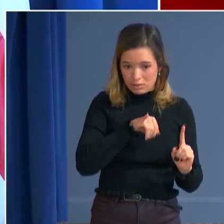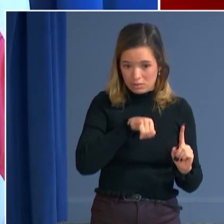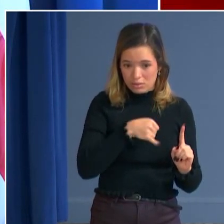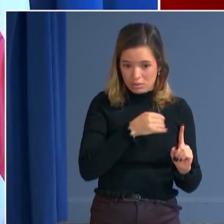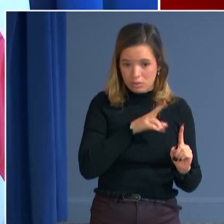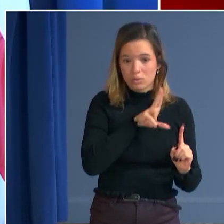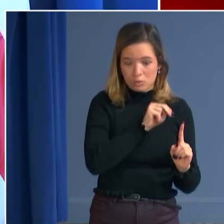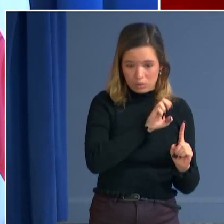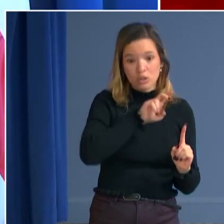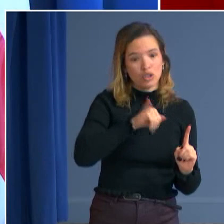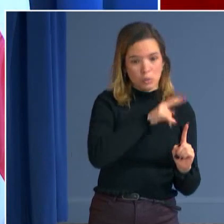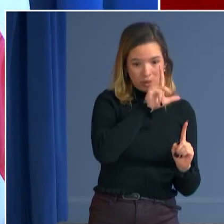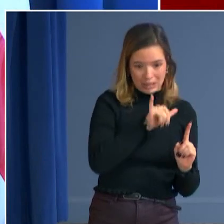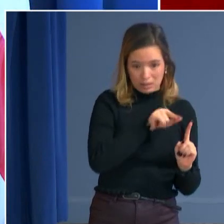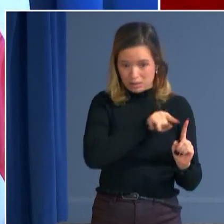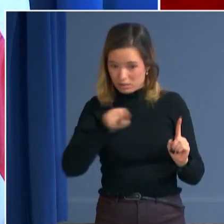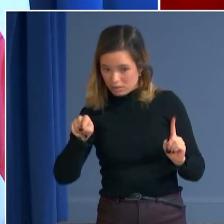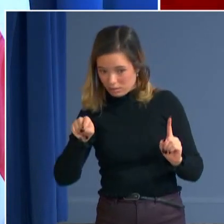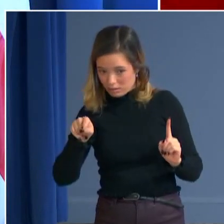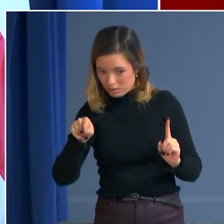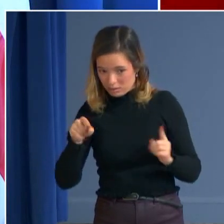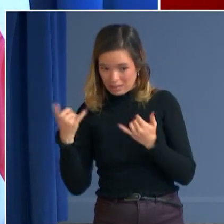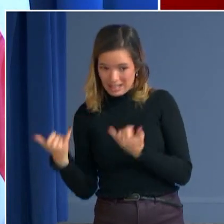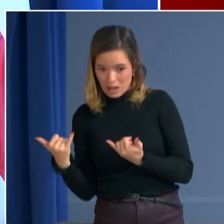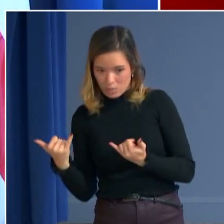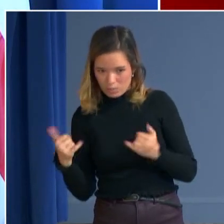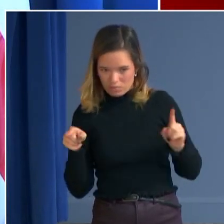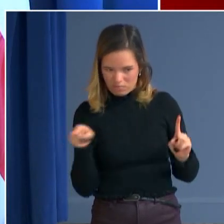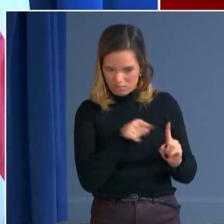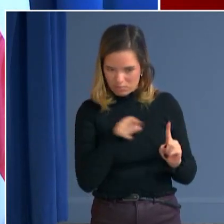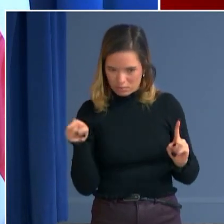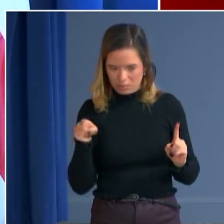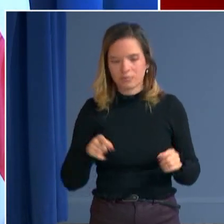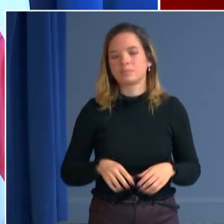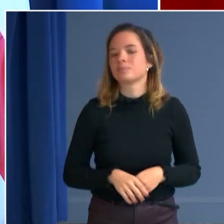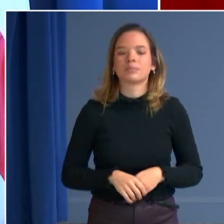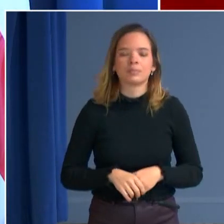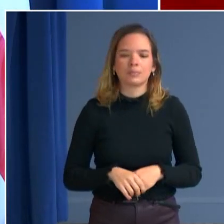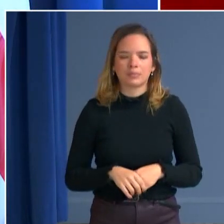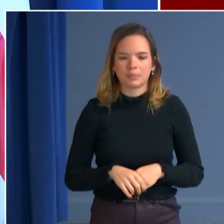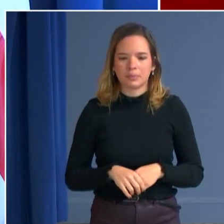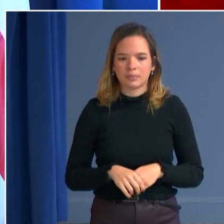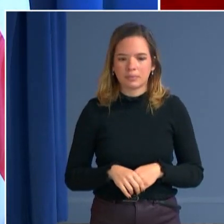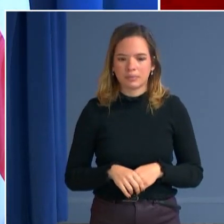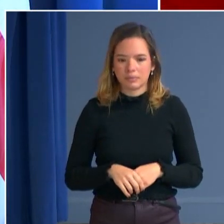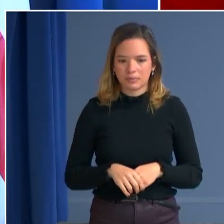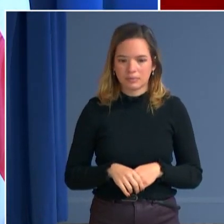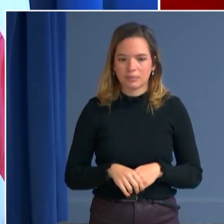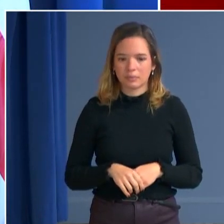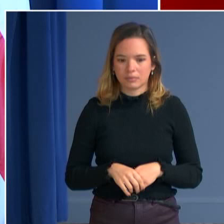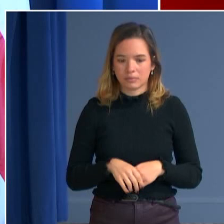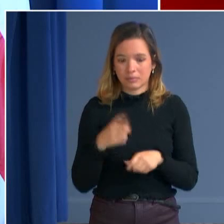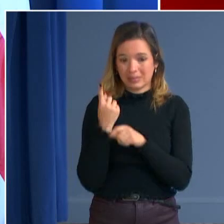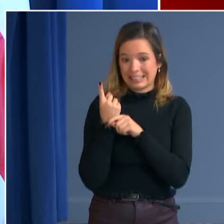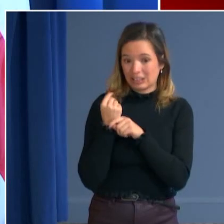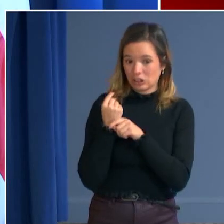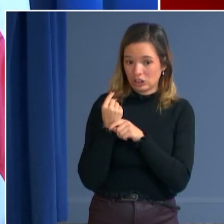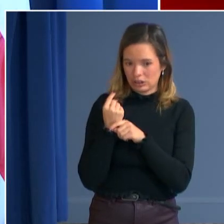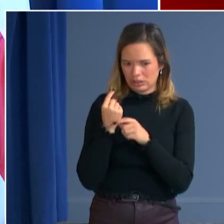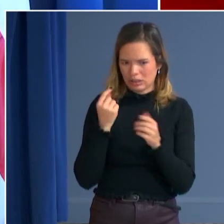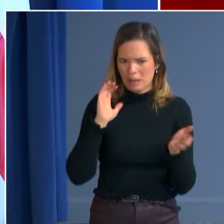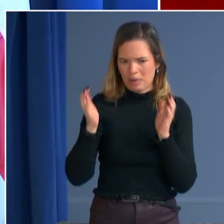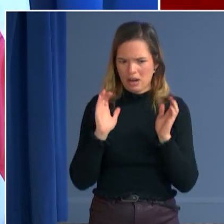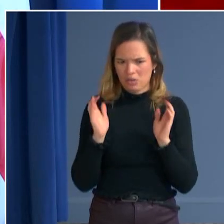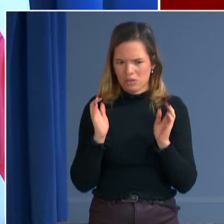is just maybe two shy this time last yep. year. So we continue to see with this trend of more and more